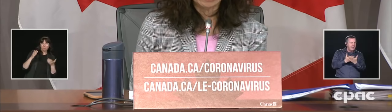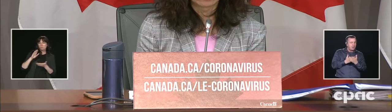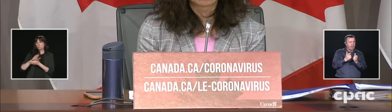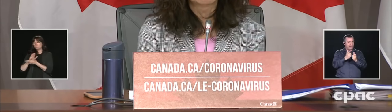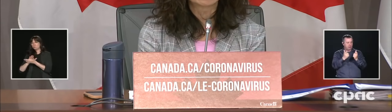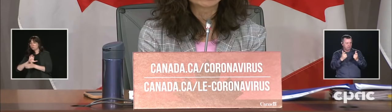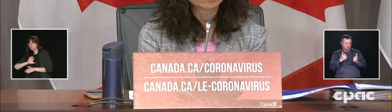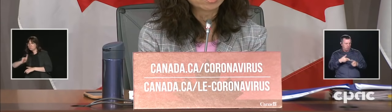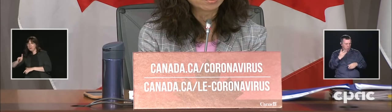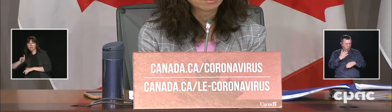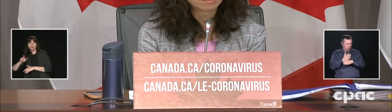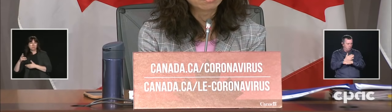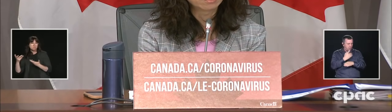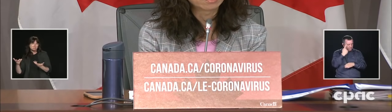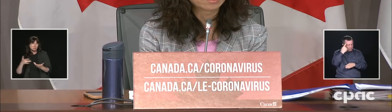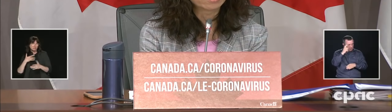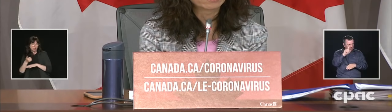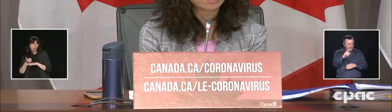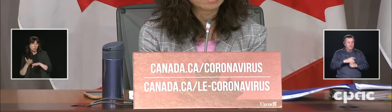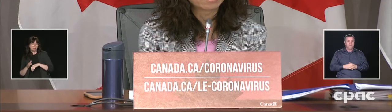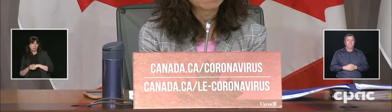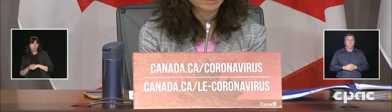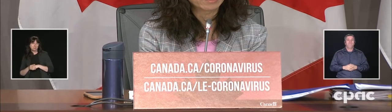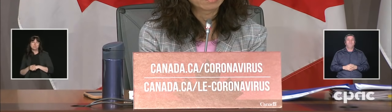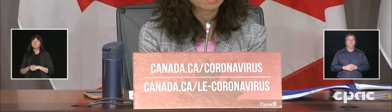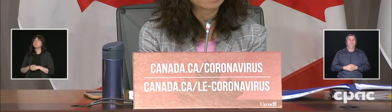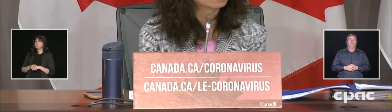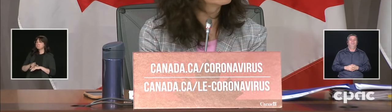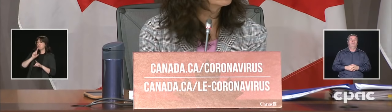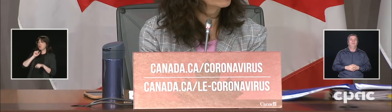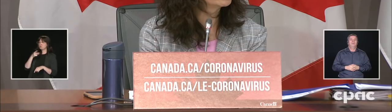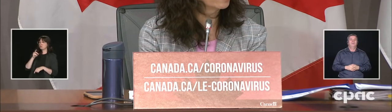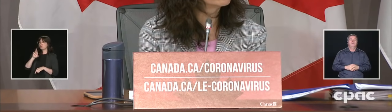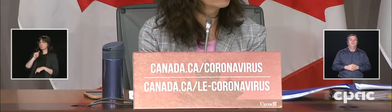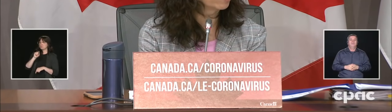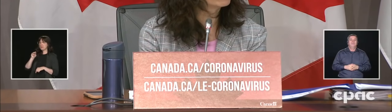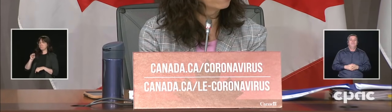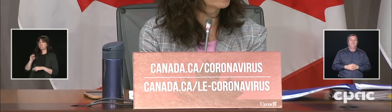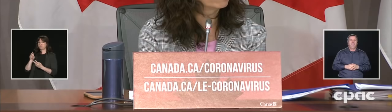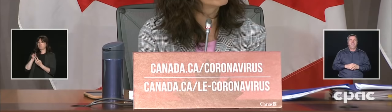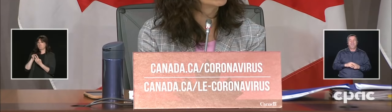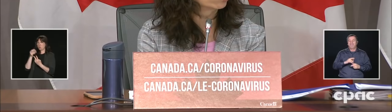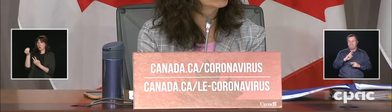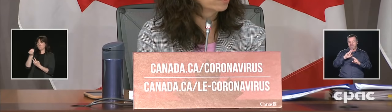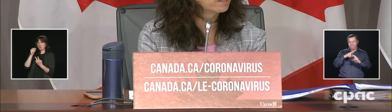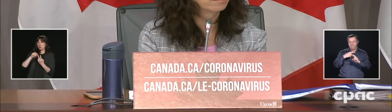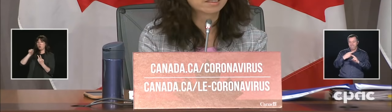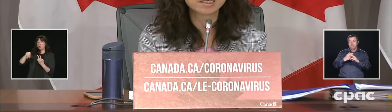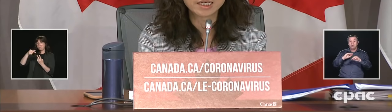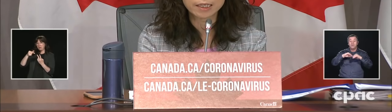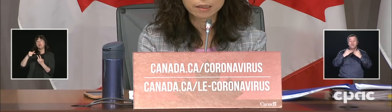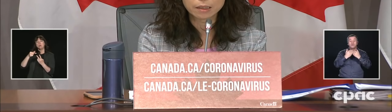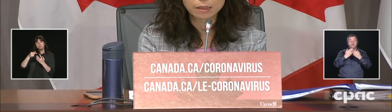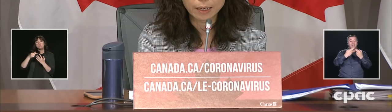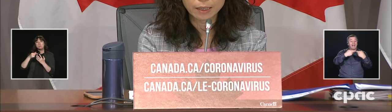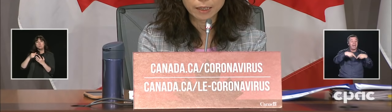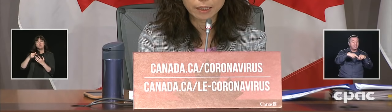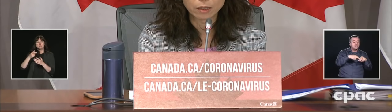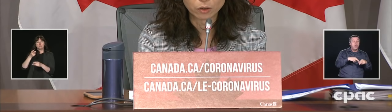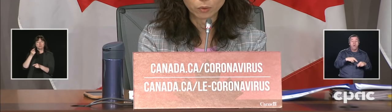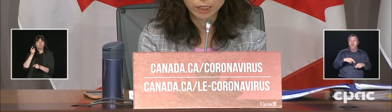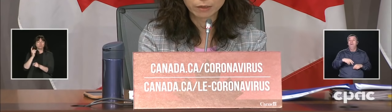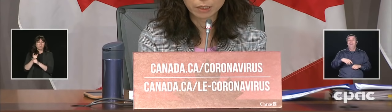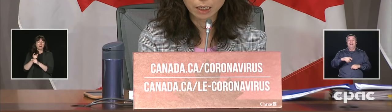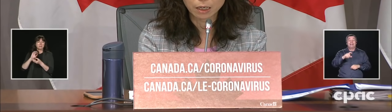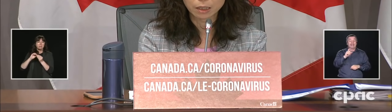Well, I think in all jurisdictions, including Ontario and Quebec, things are slowing down despite the fact that, of course, we're still seeing cases and they